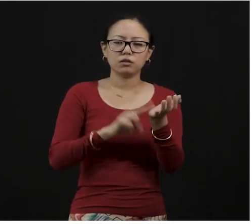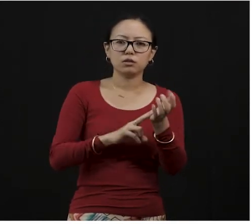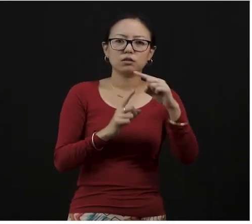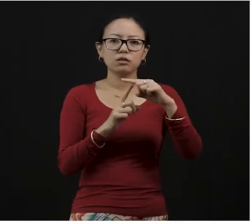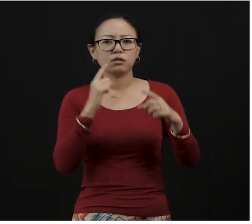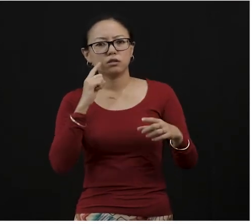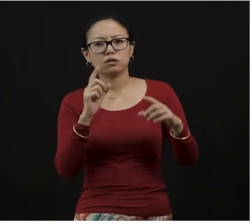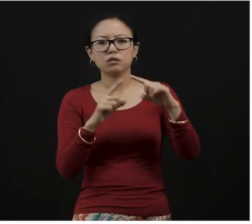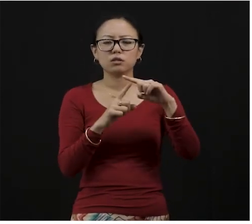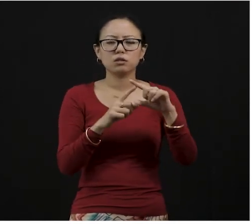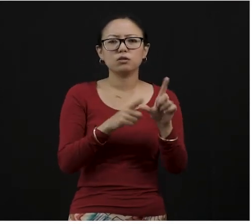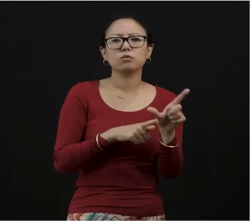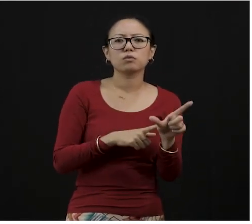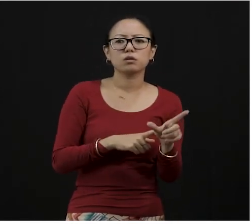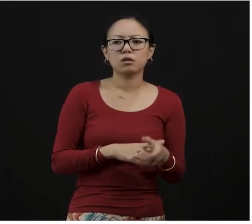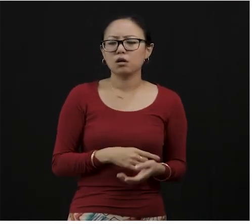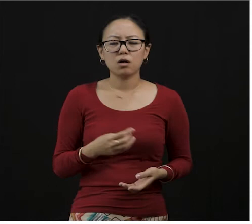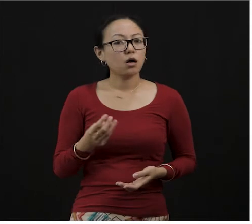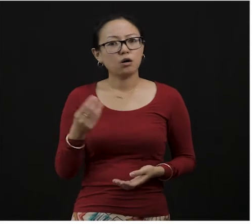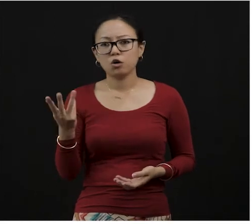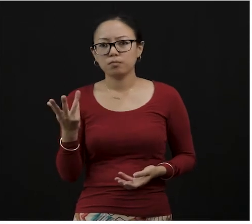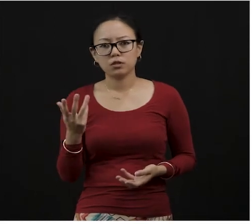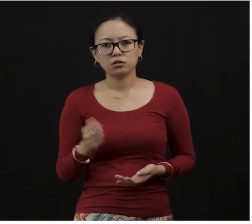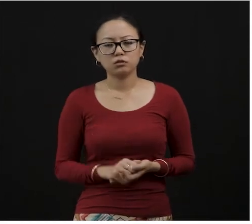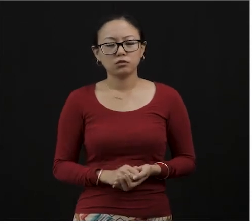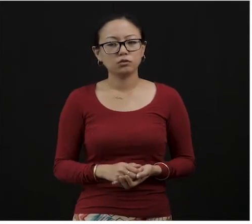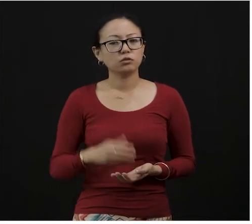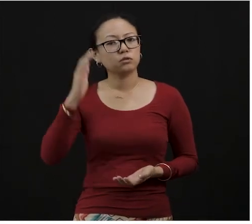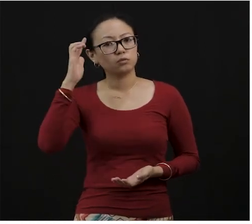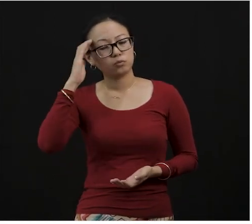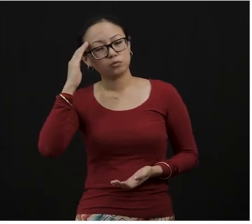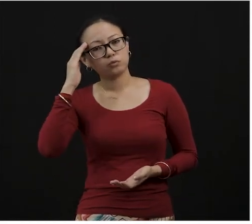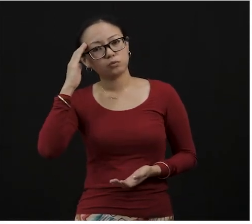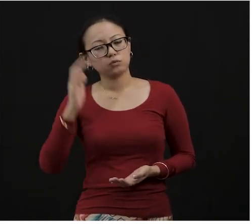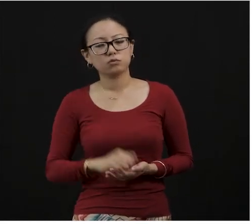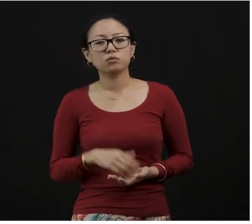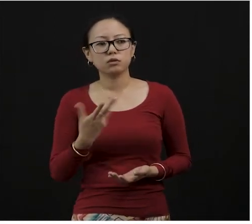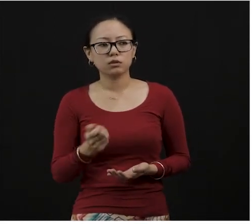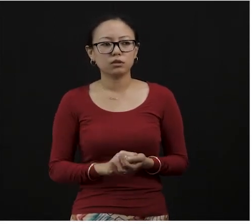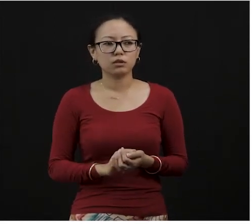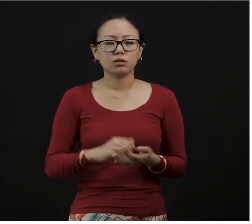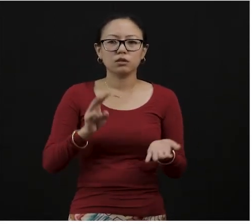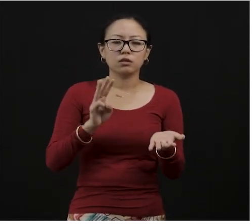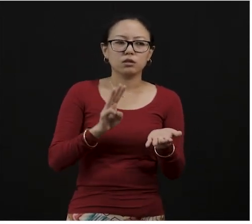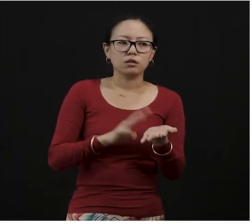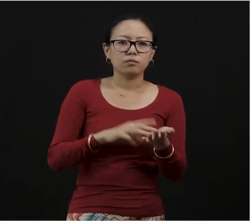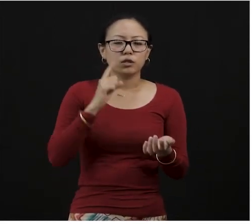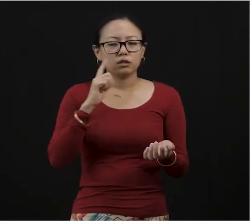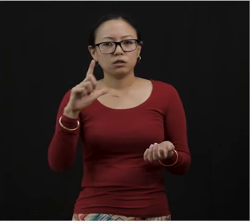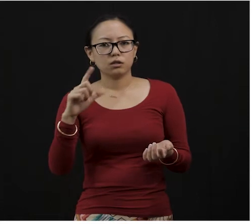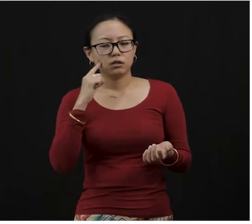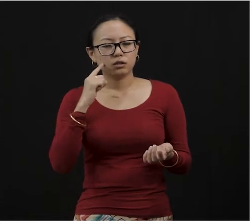juice. But it should be liquid, right? Because liquid, you cannot measure in your weighing scale. You cannot measure in your physical